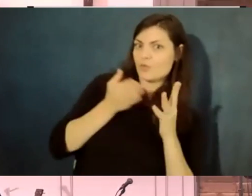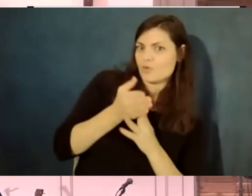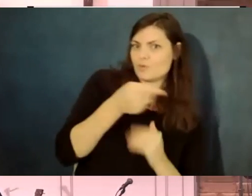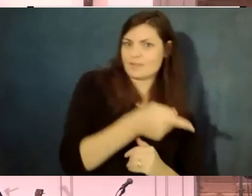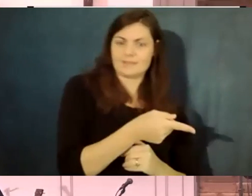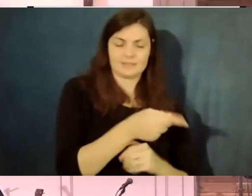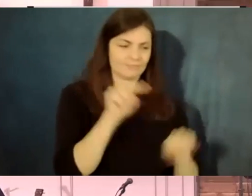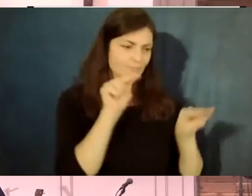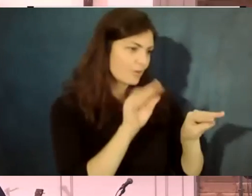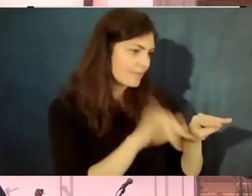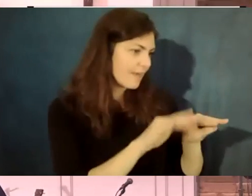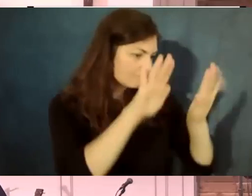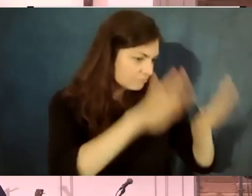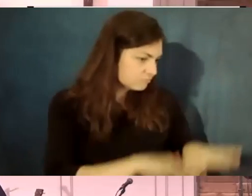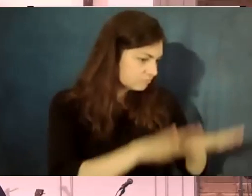idol.